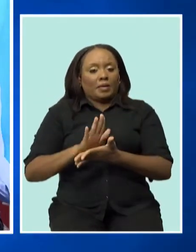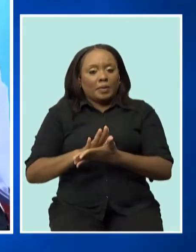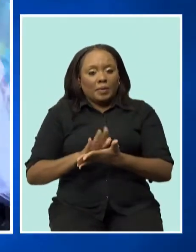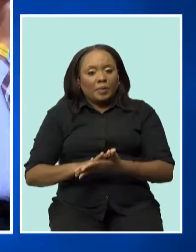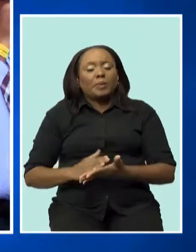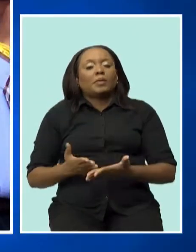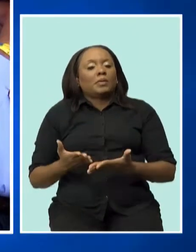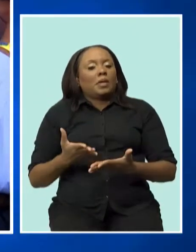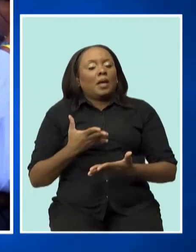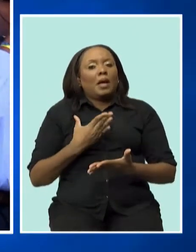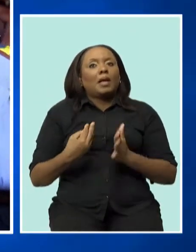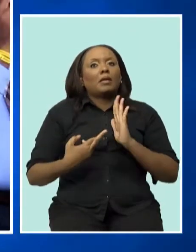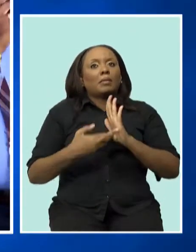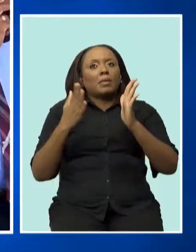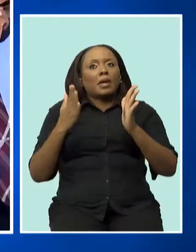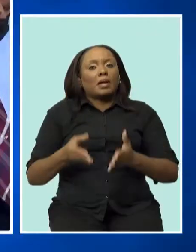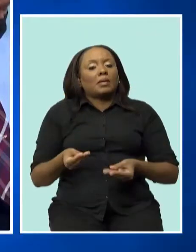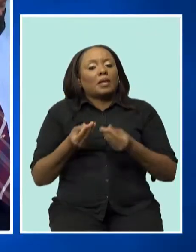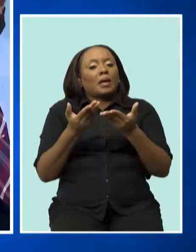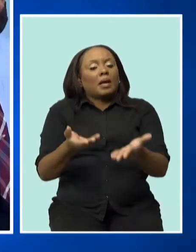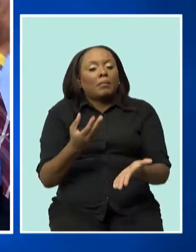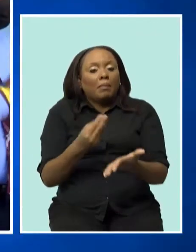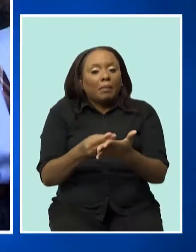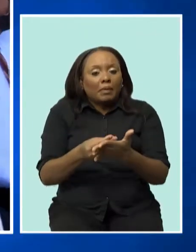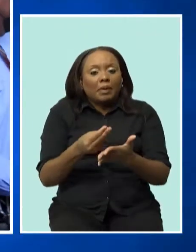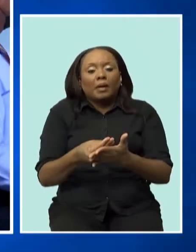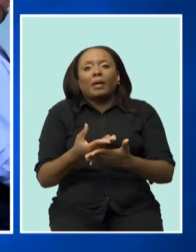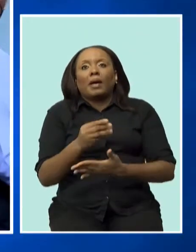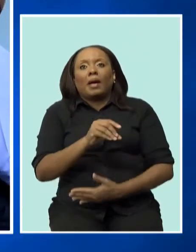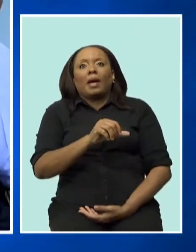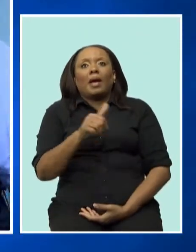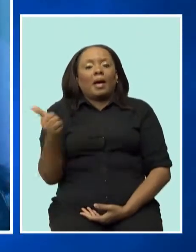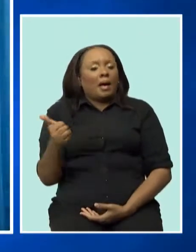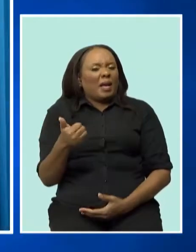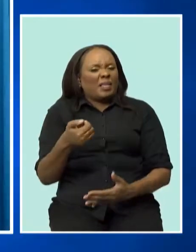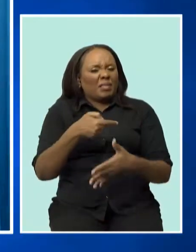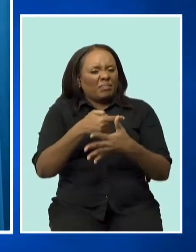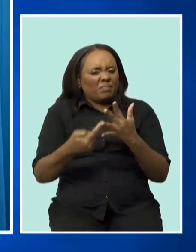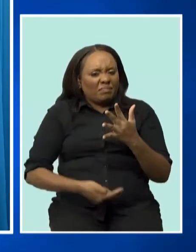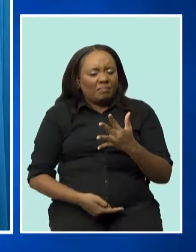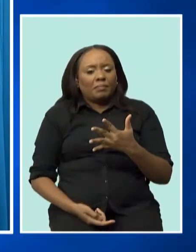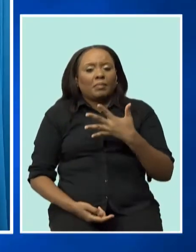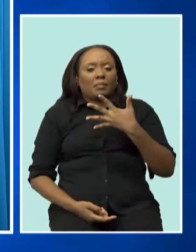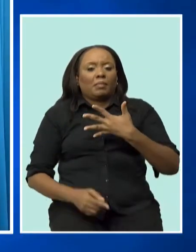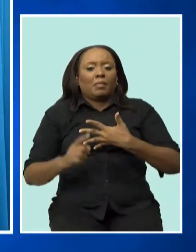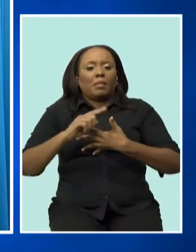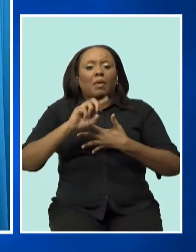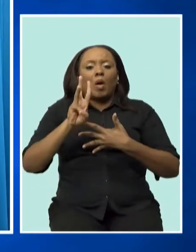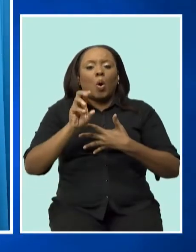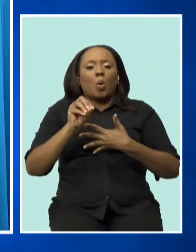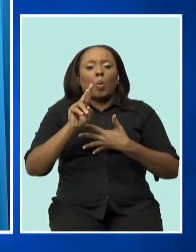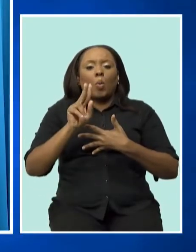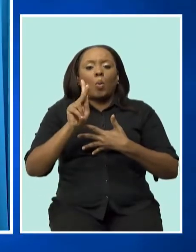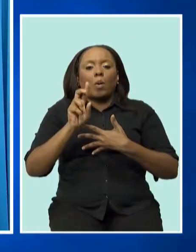with monetary donations and other forms of recognition. The 5 schools are the Workman's and St. Matthew's Primary Schools, along with